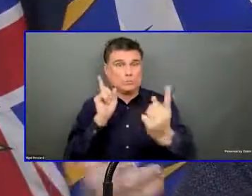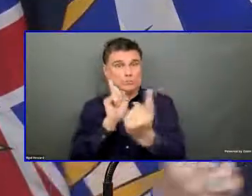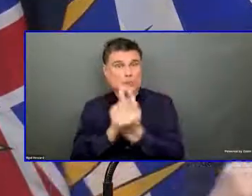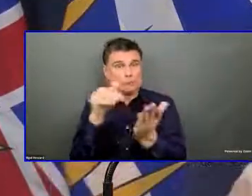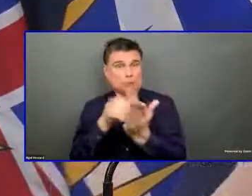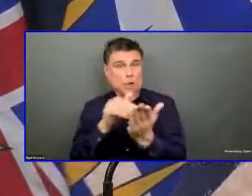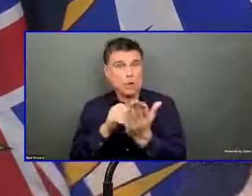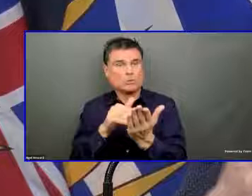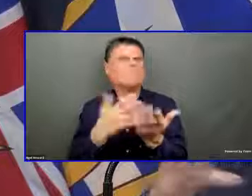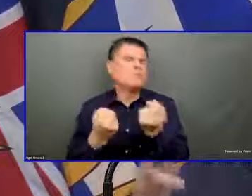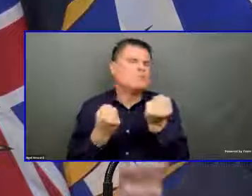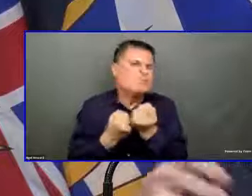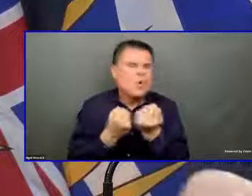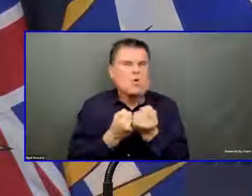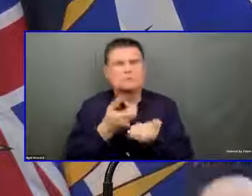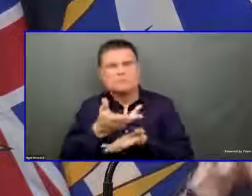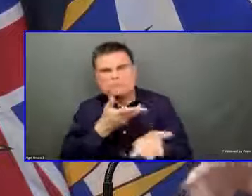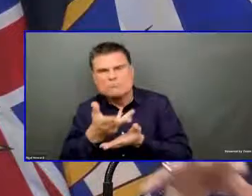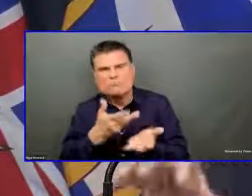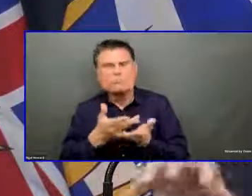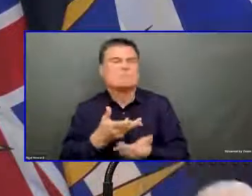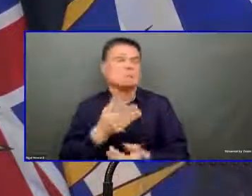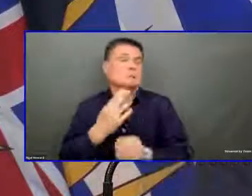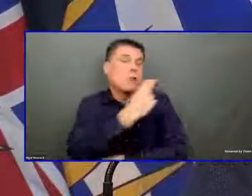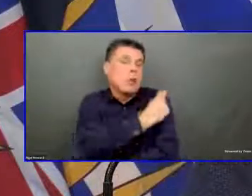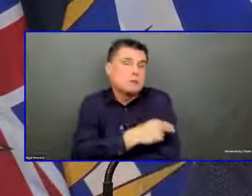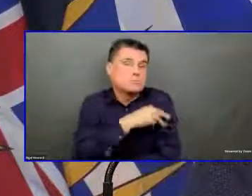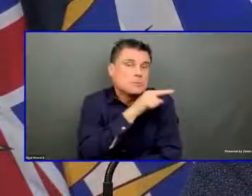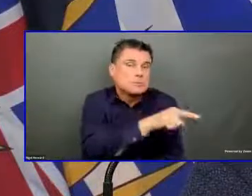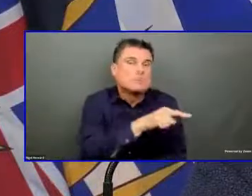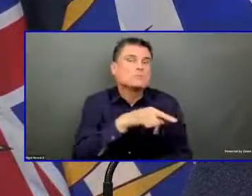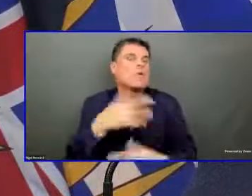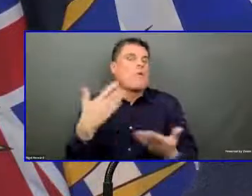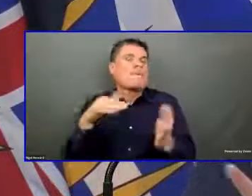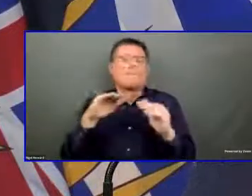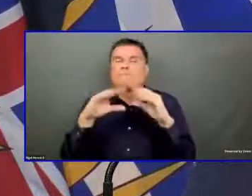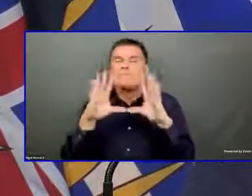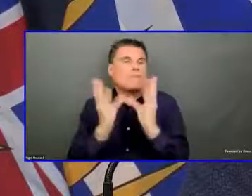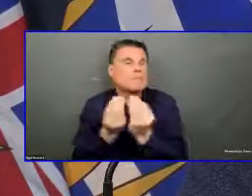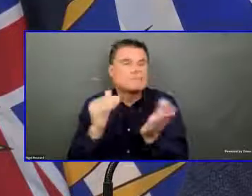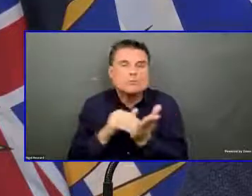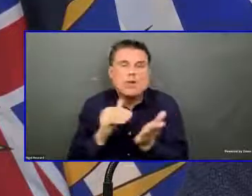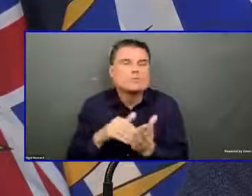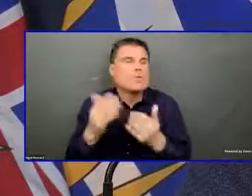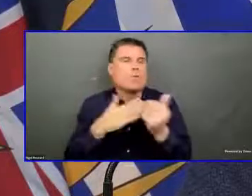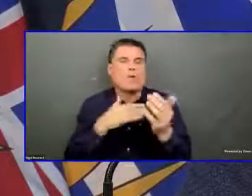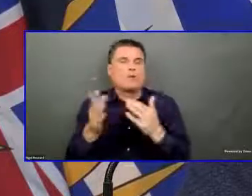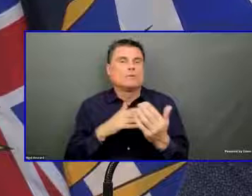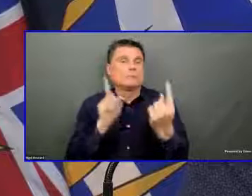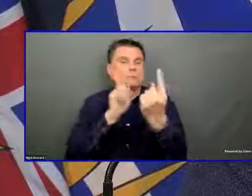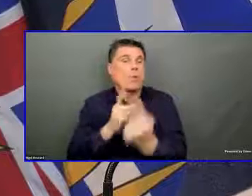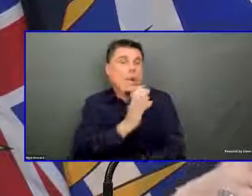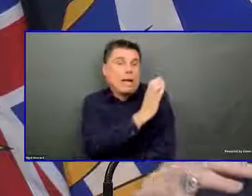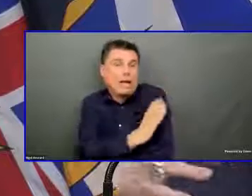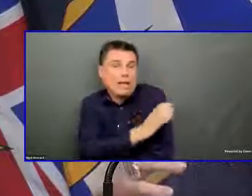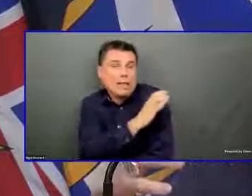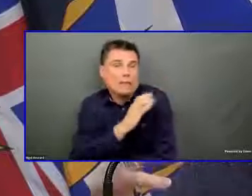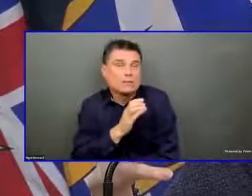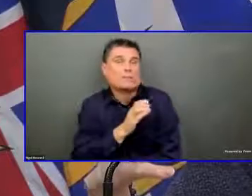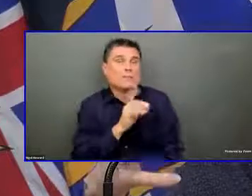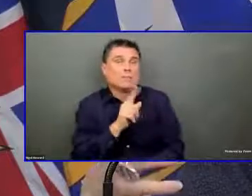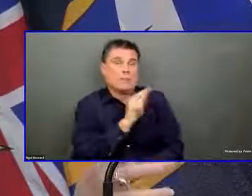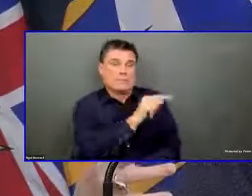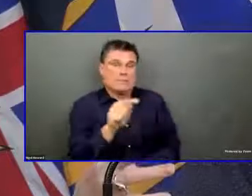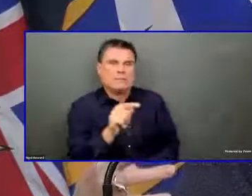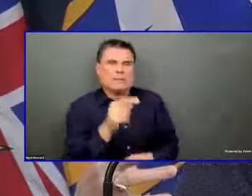their family physicians, and now the series of clinics that we've set up, those are the people that are collecting that information to help us